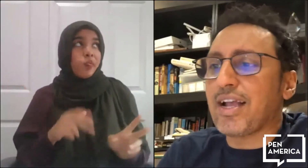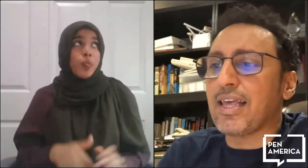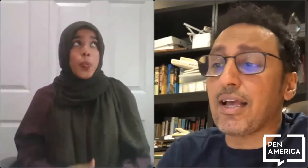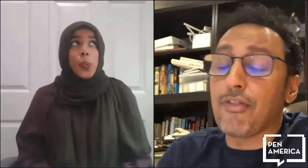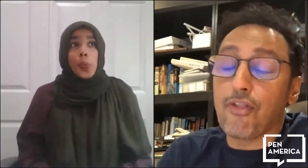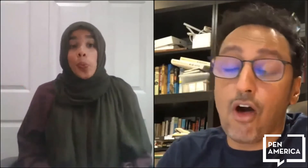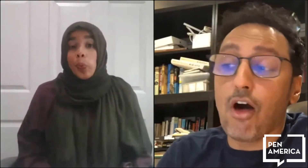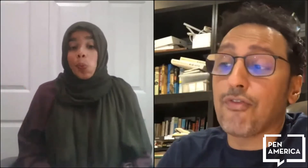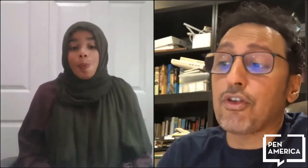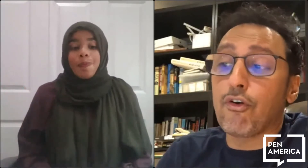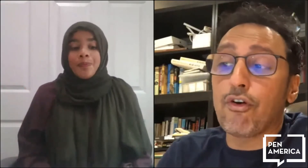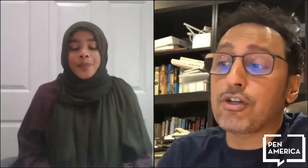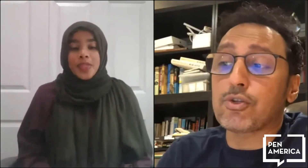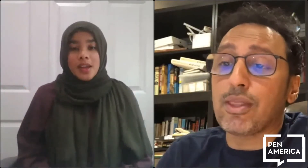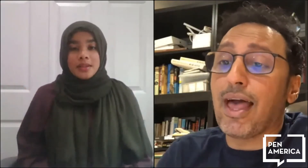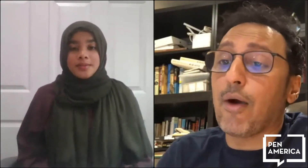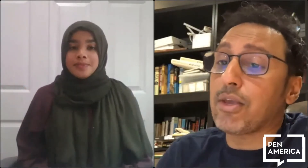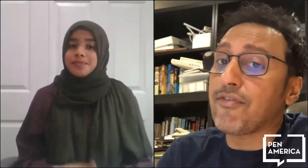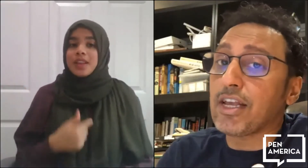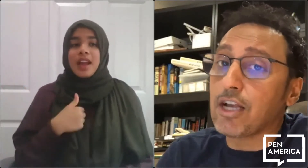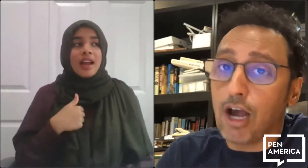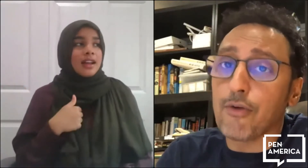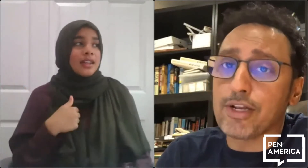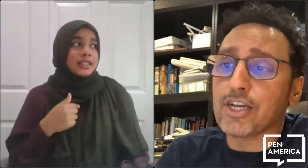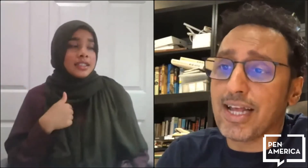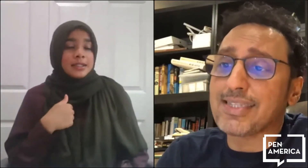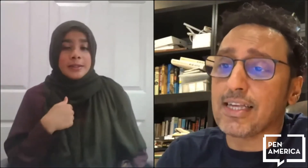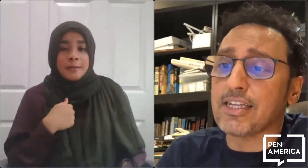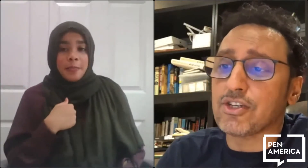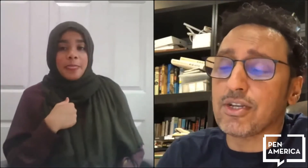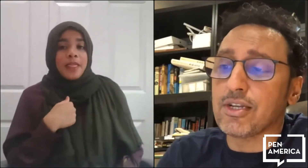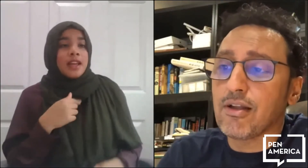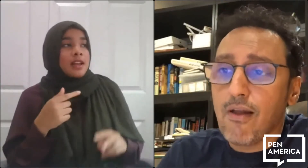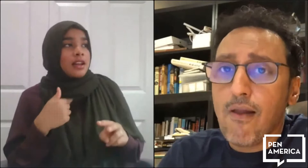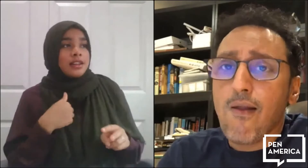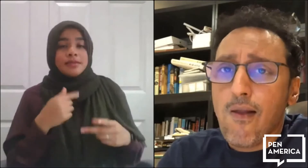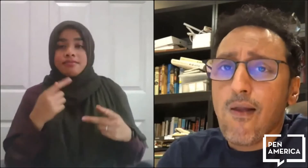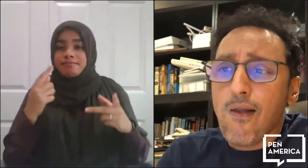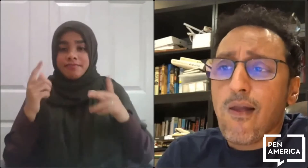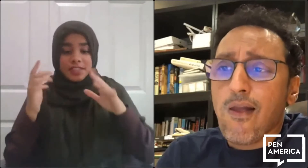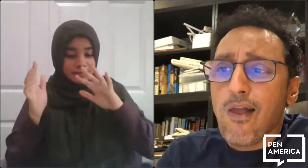cheek, fighting, I thought, the urge to allow, even encourage, an escalation.